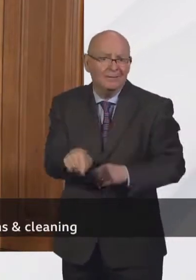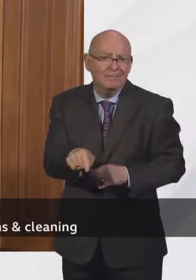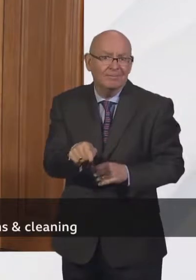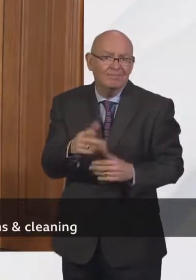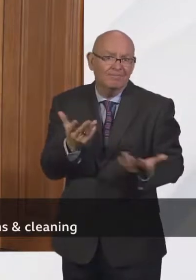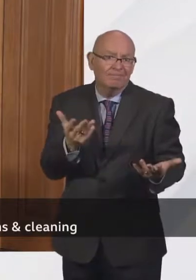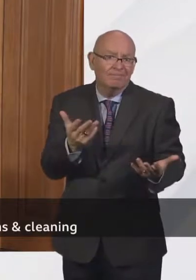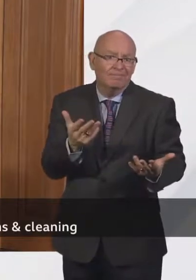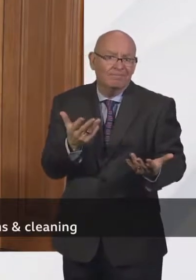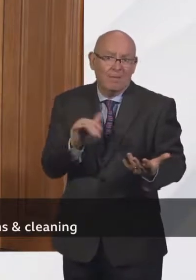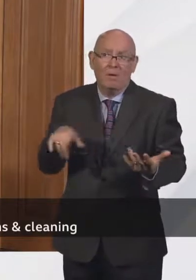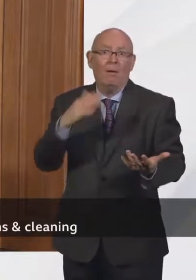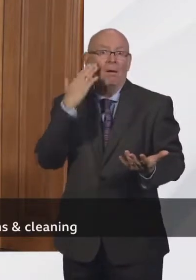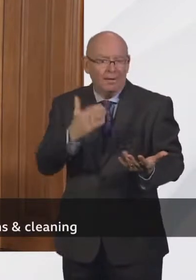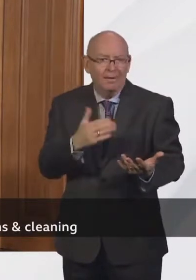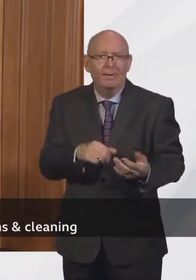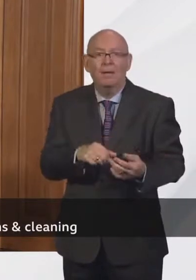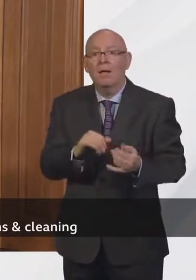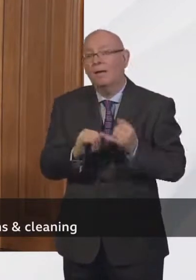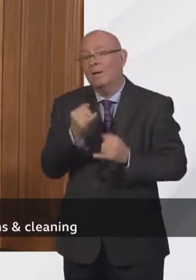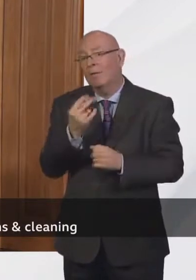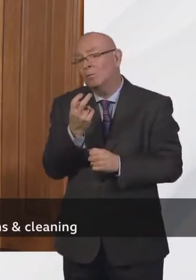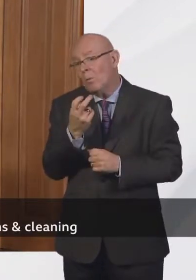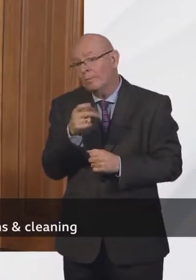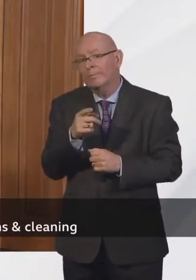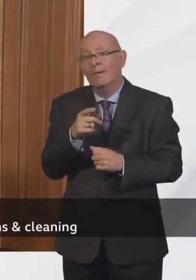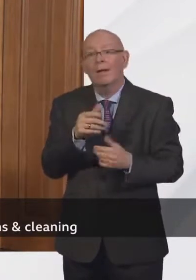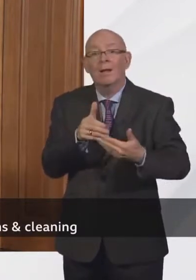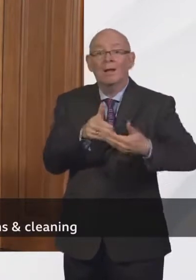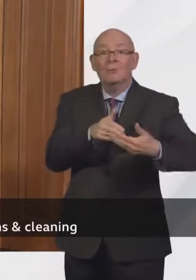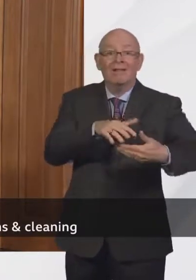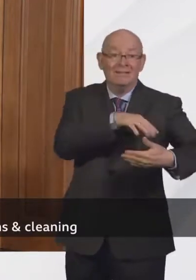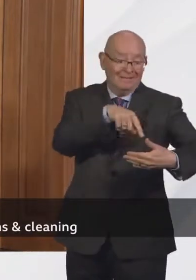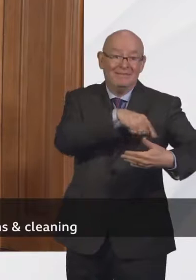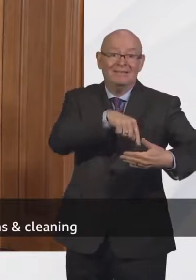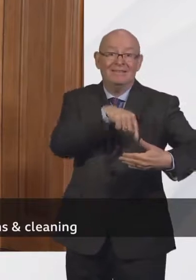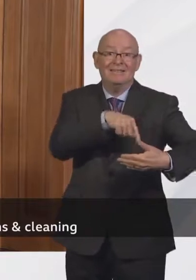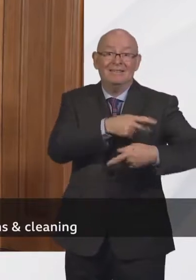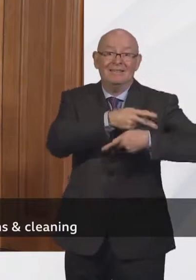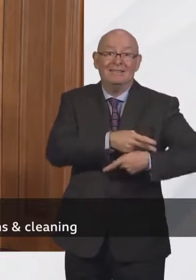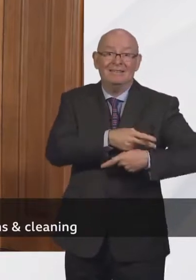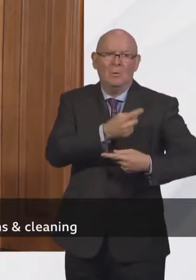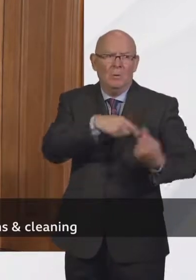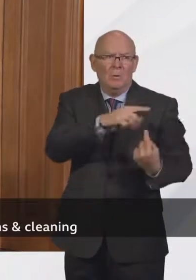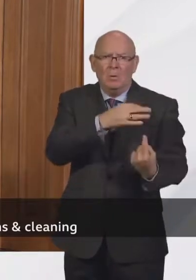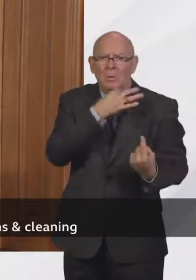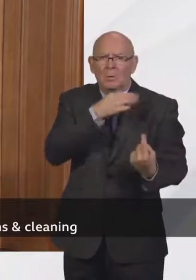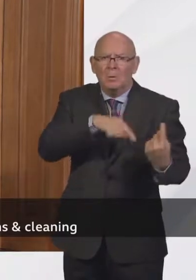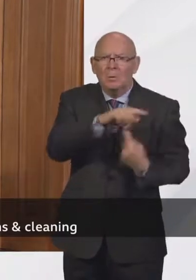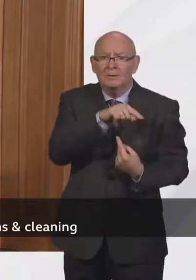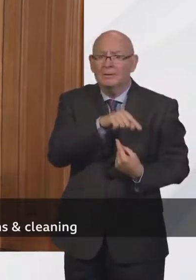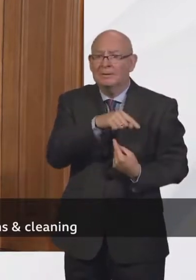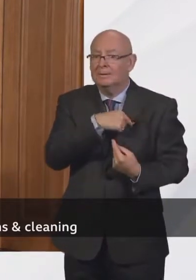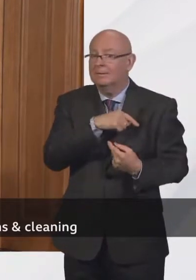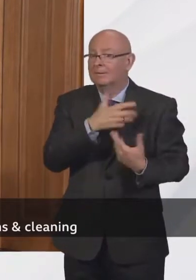science to come up with cures, with vaccines, with diagnostic things to help us. And the paper from the UK that